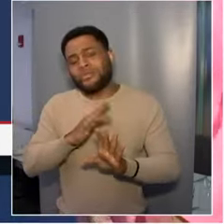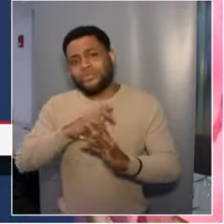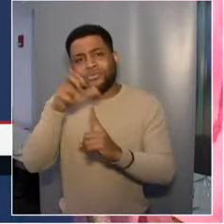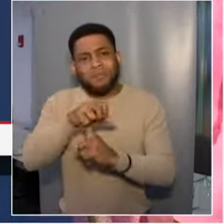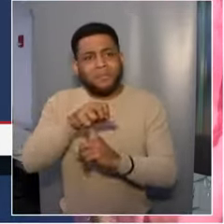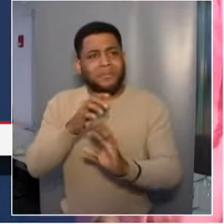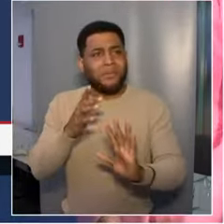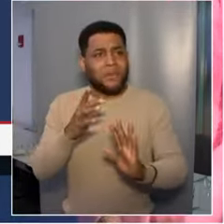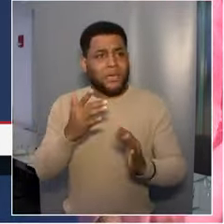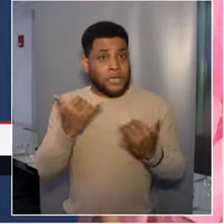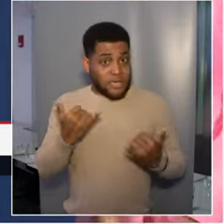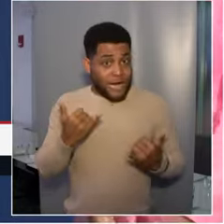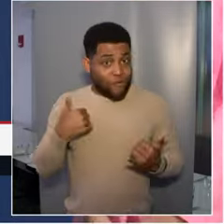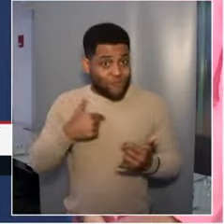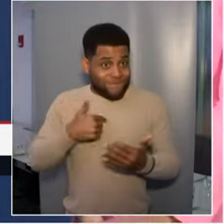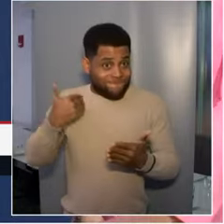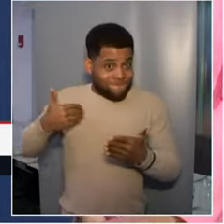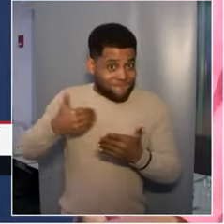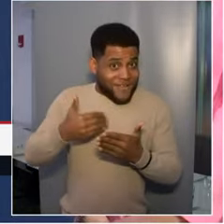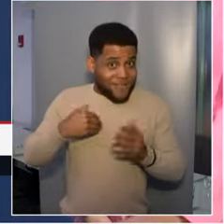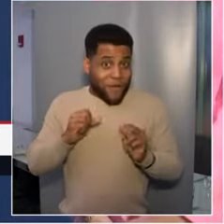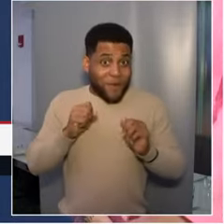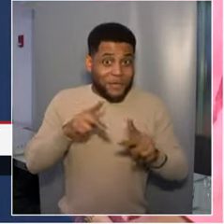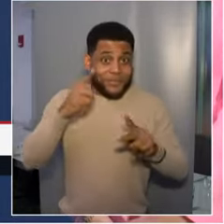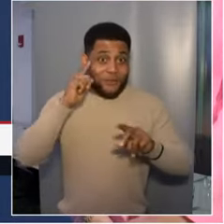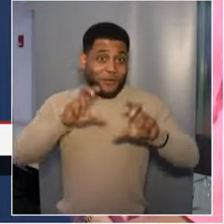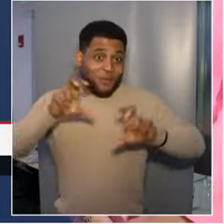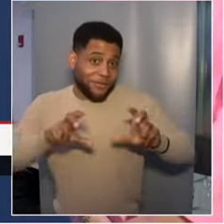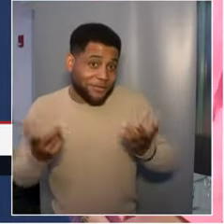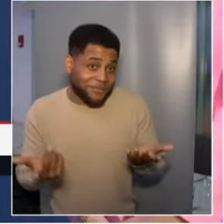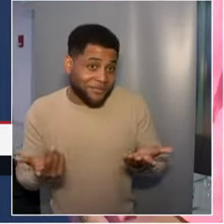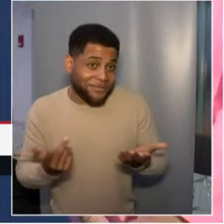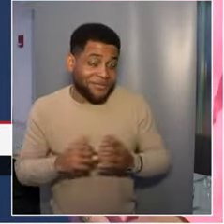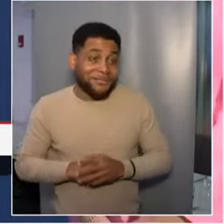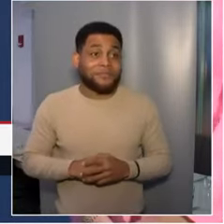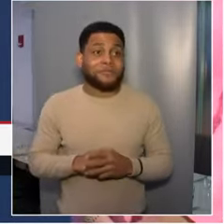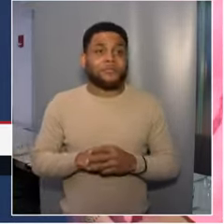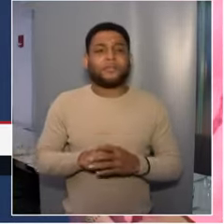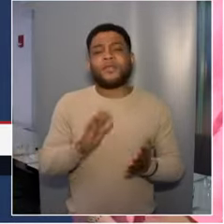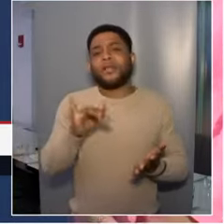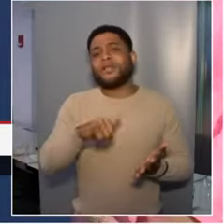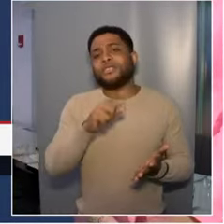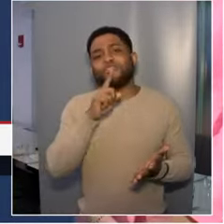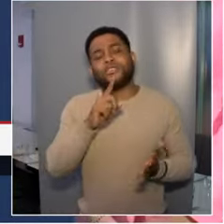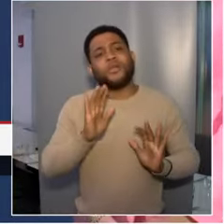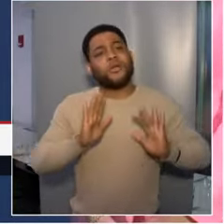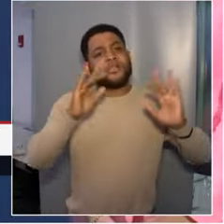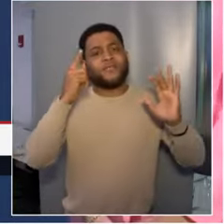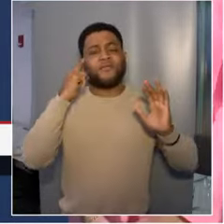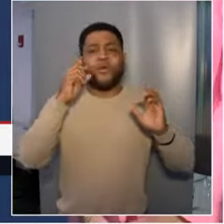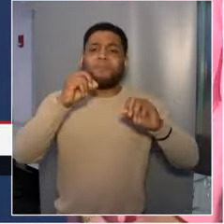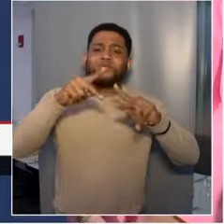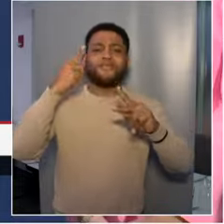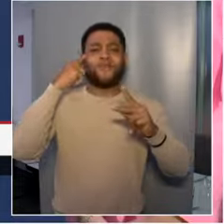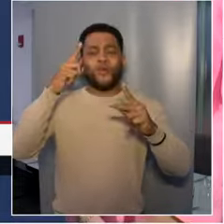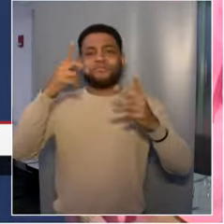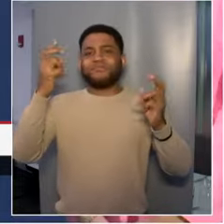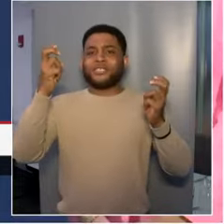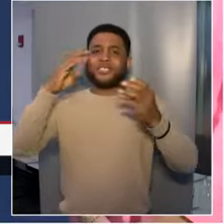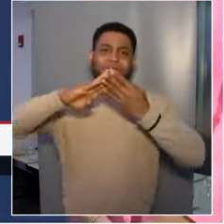And that, I think, would be really rewarding for the community, for the team to make the playoffs. And it